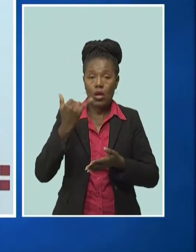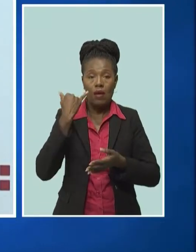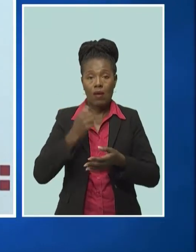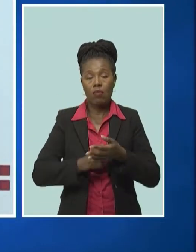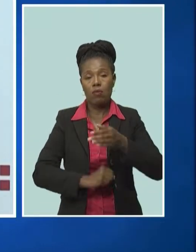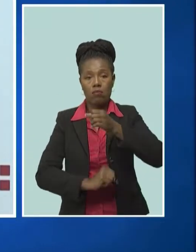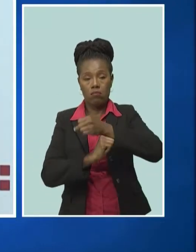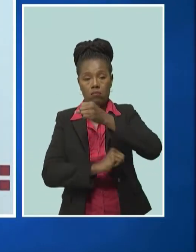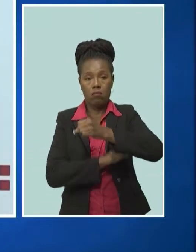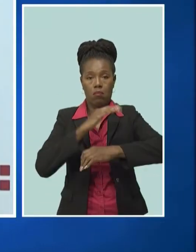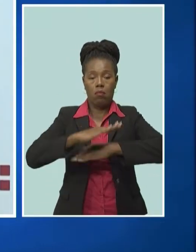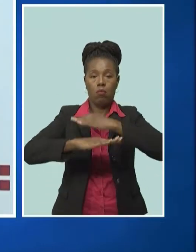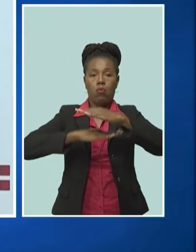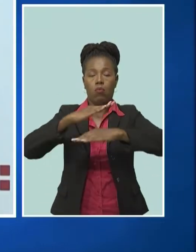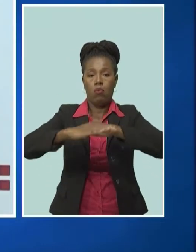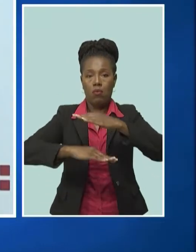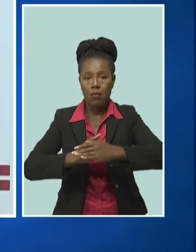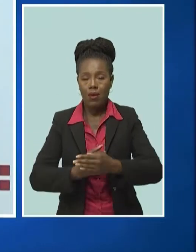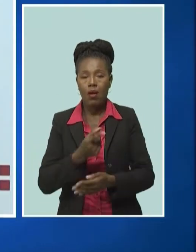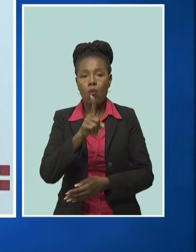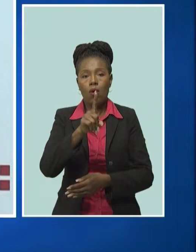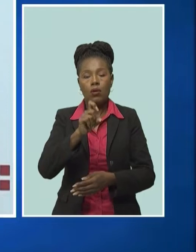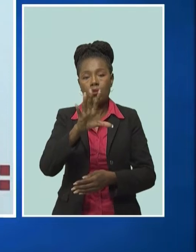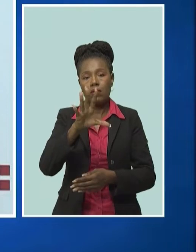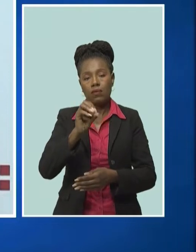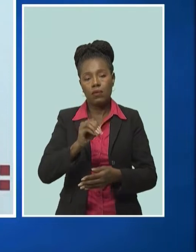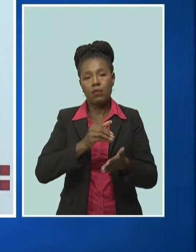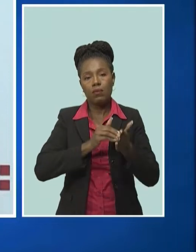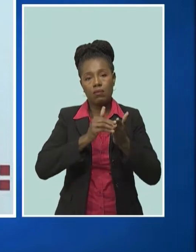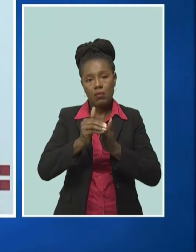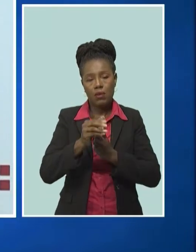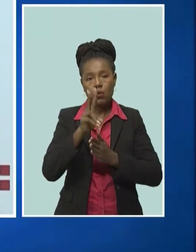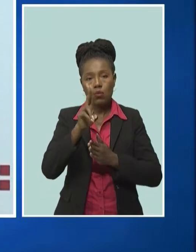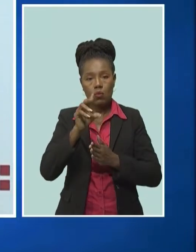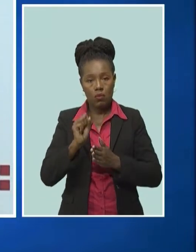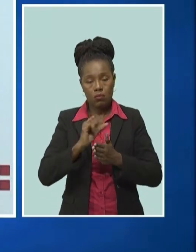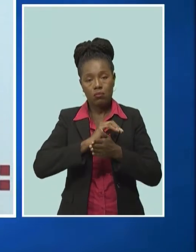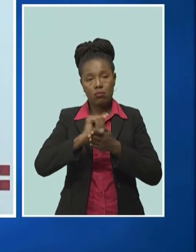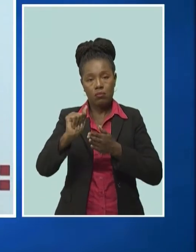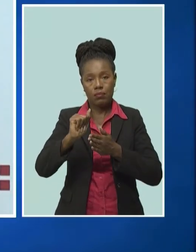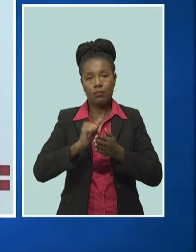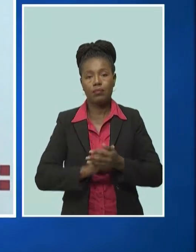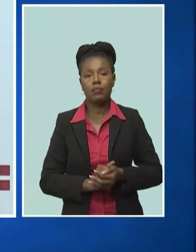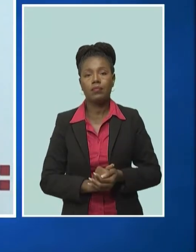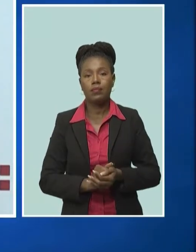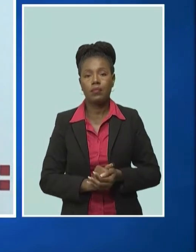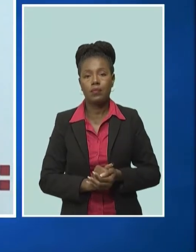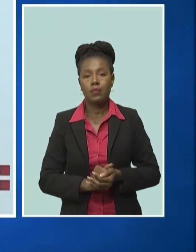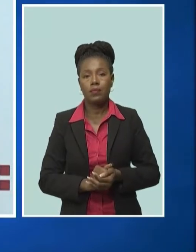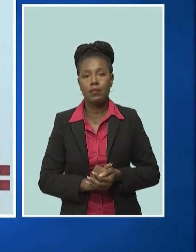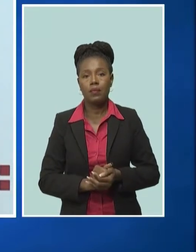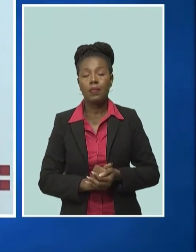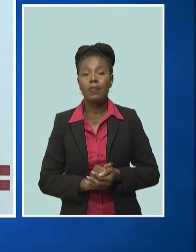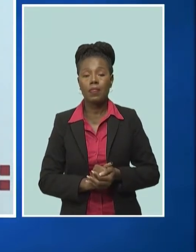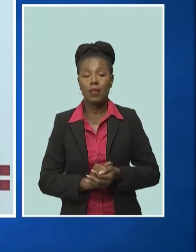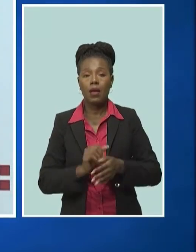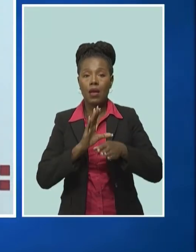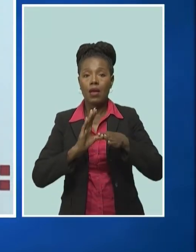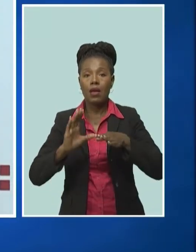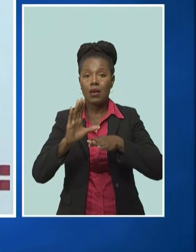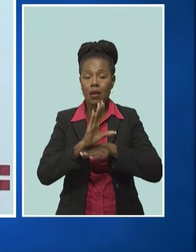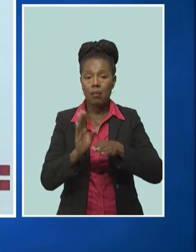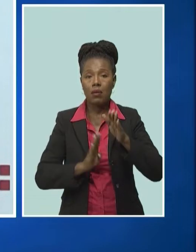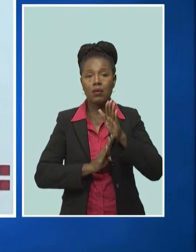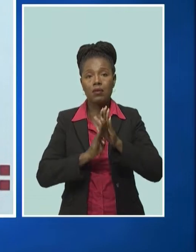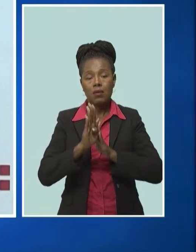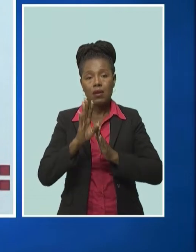physical bridge, at 150 million United States dollars. A Caribbean Development Fund that has